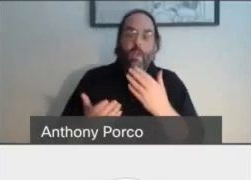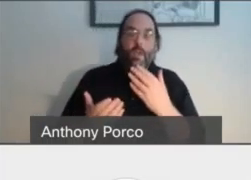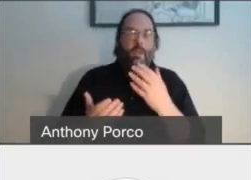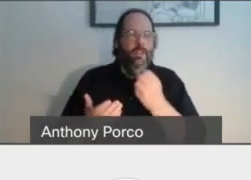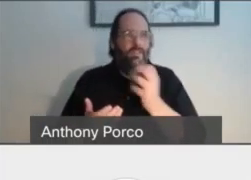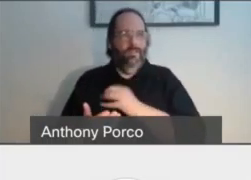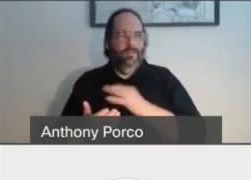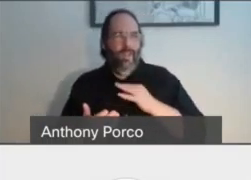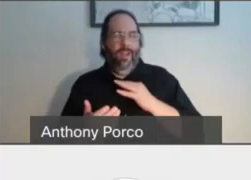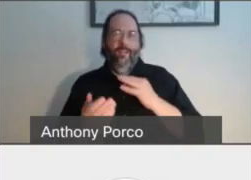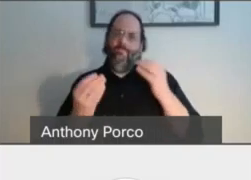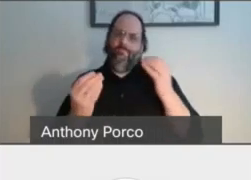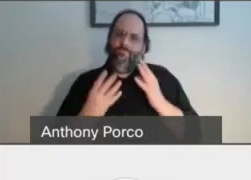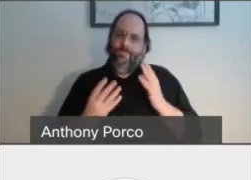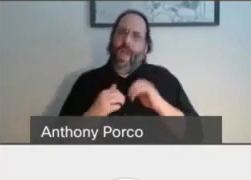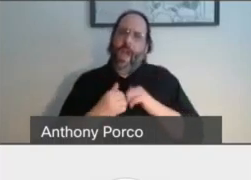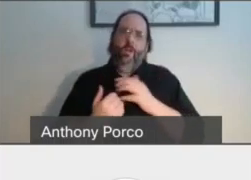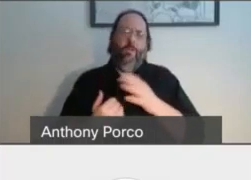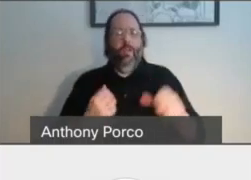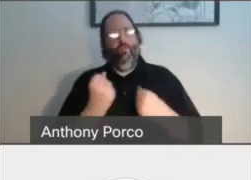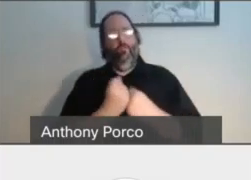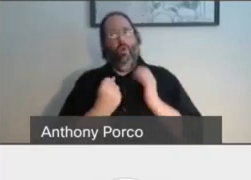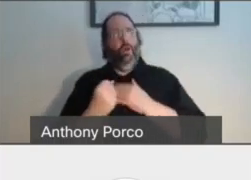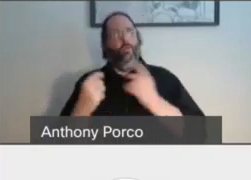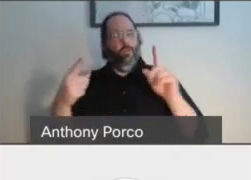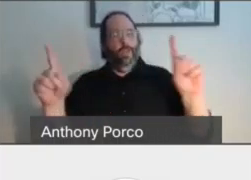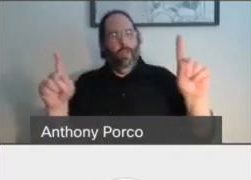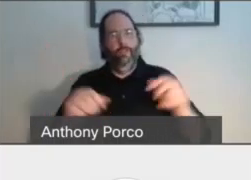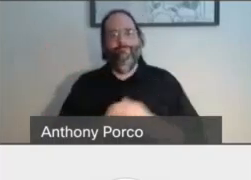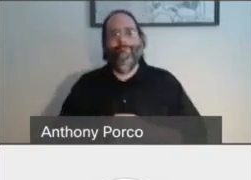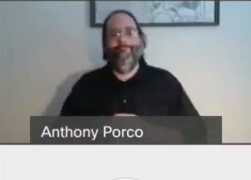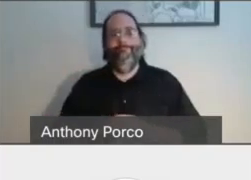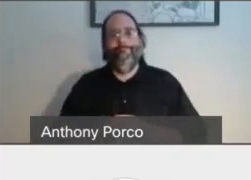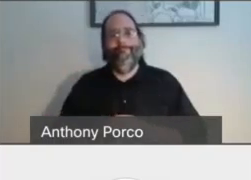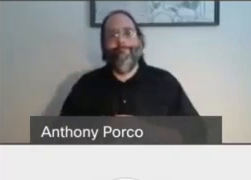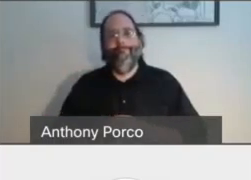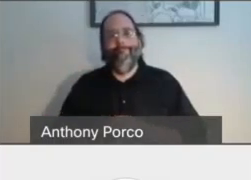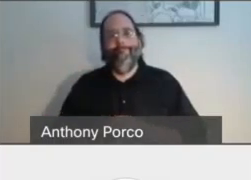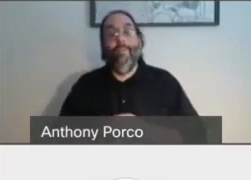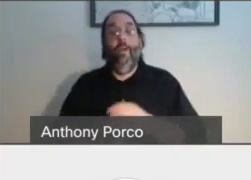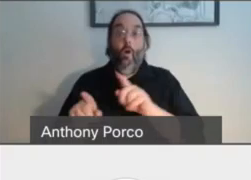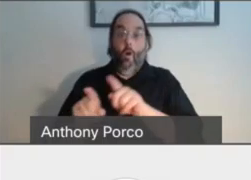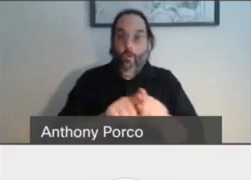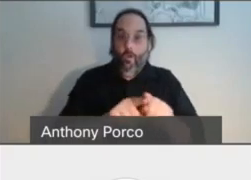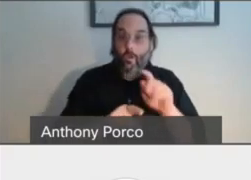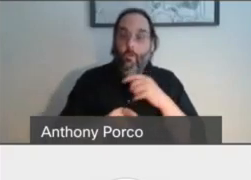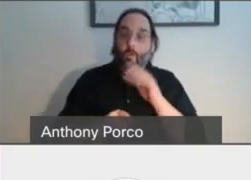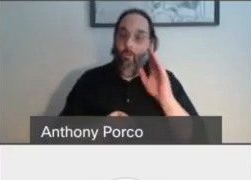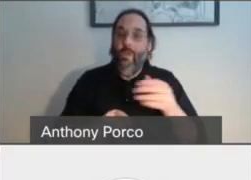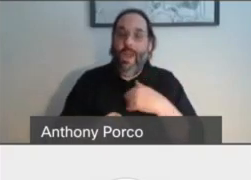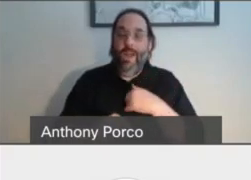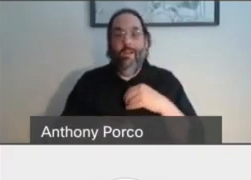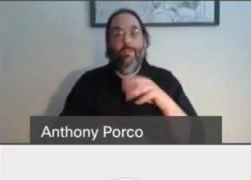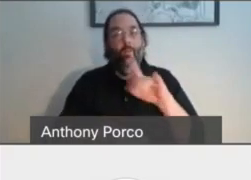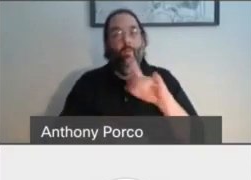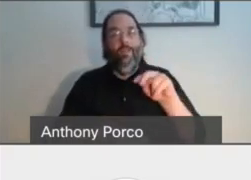about how they've contributed to the success of our agency. And we'll also have a couple of wellness